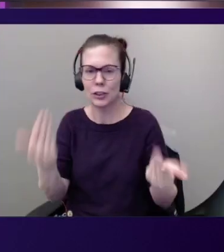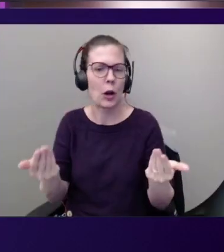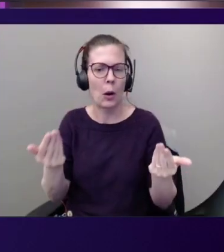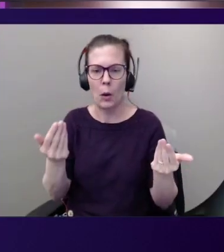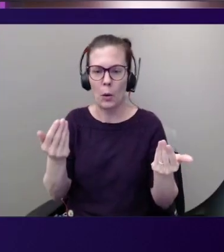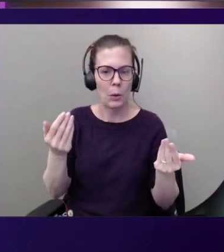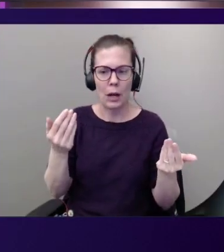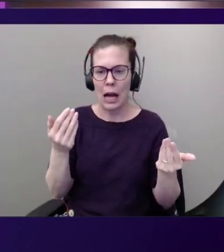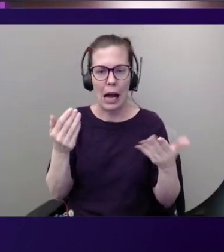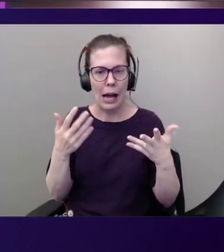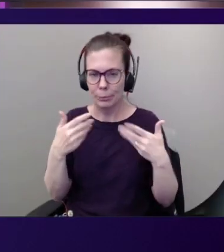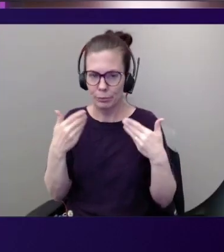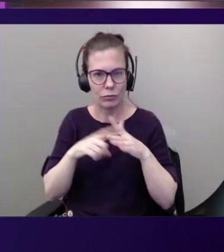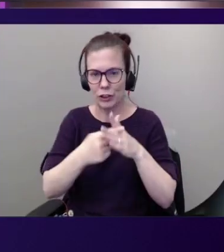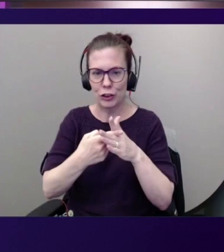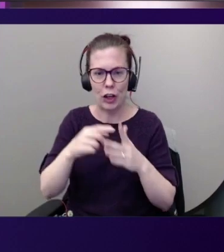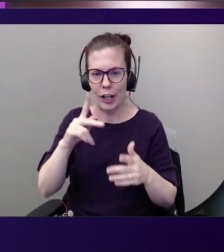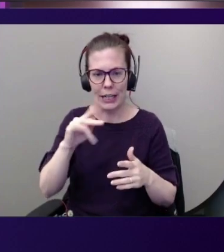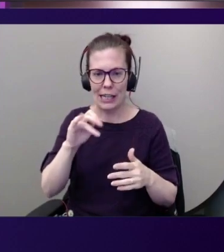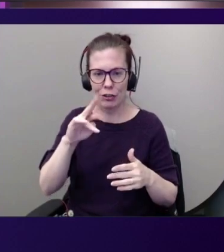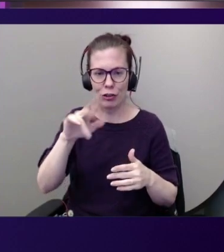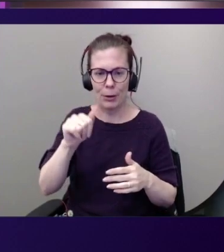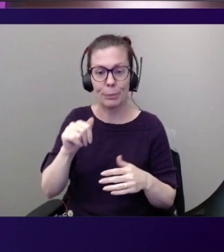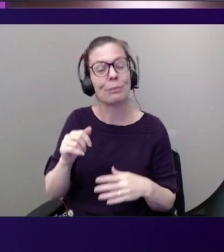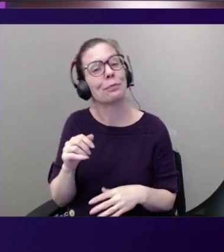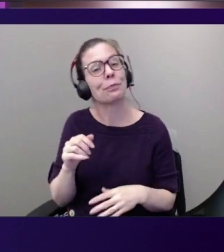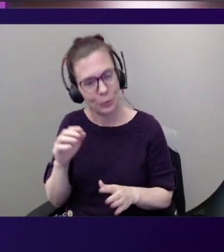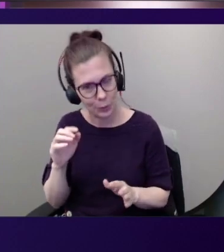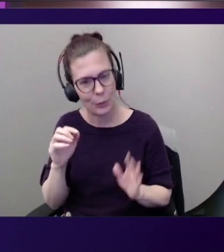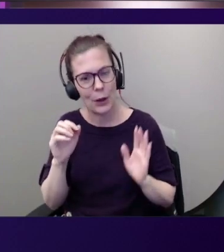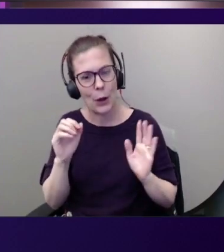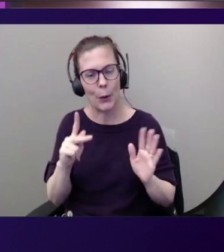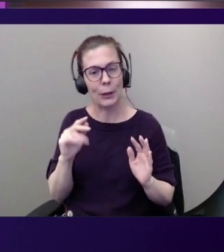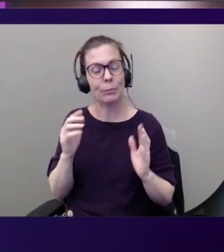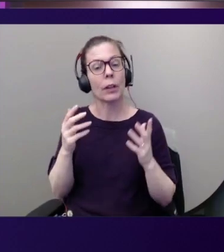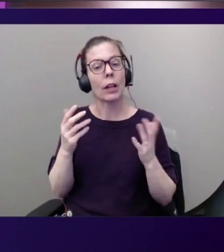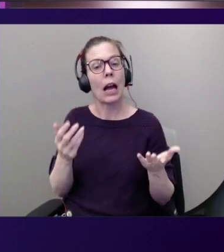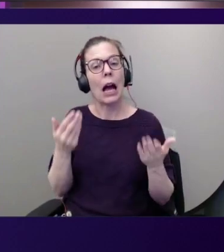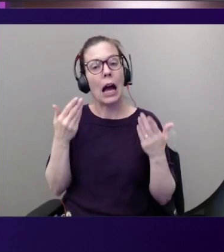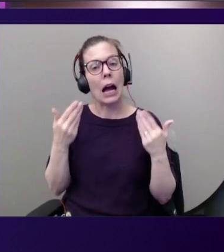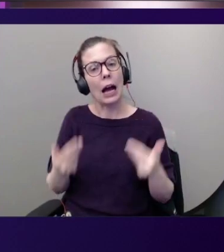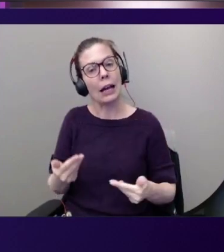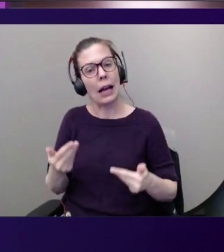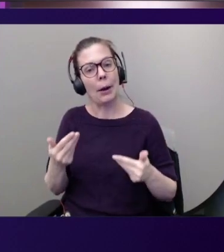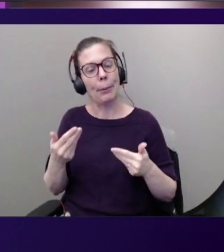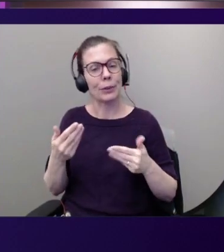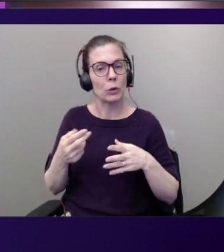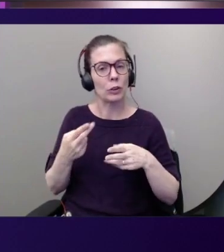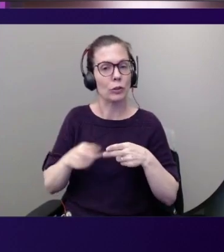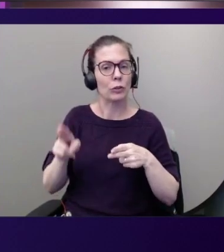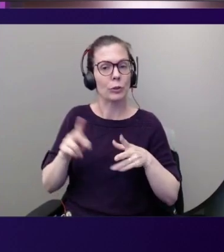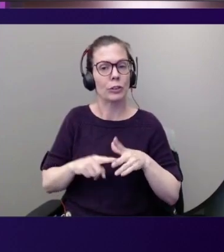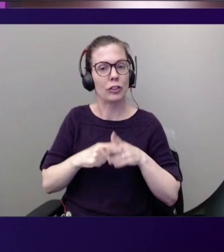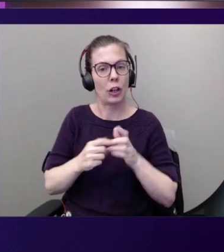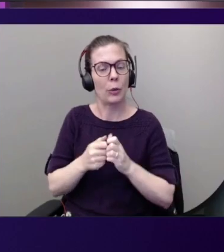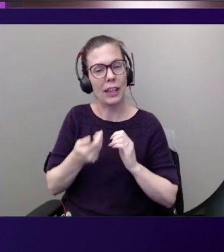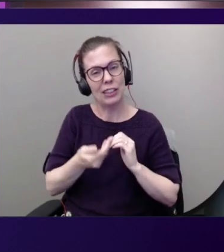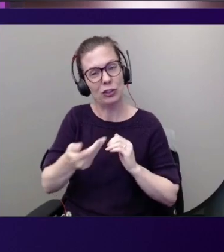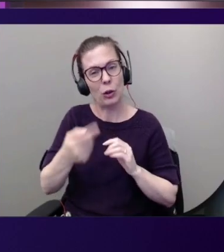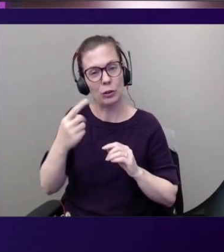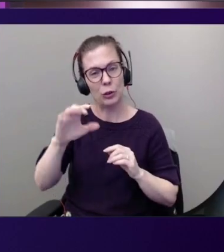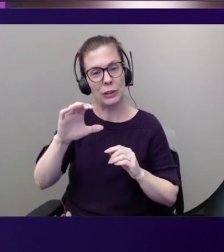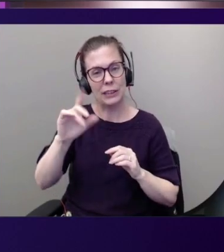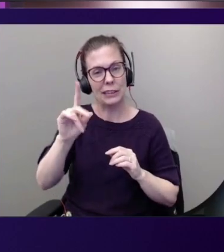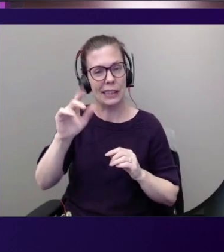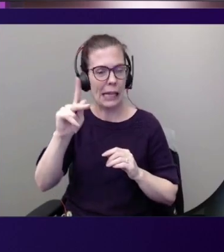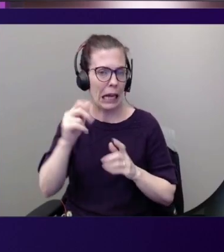just kick us off, Kendra. All right. So I am going to briefly start with an introduction to the CDK, just to make